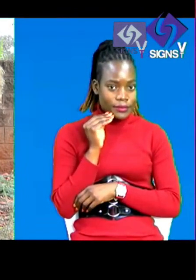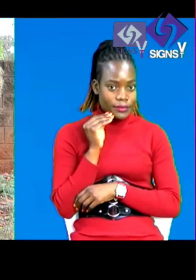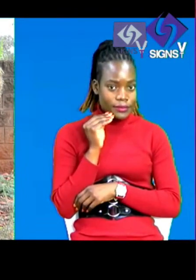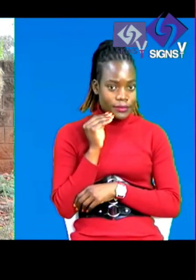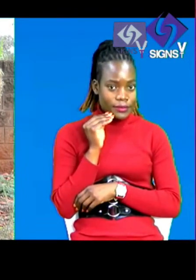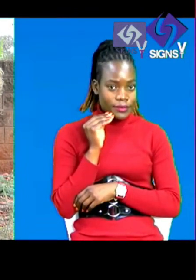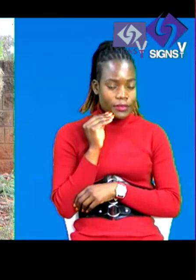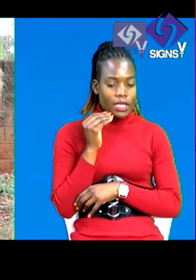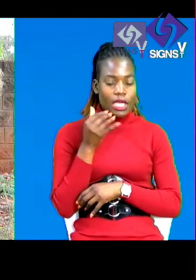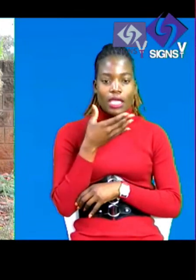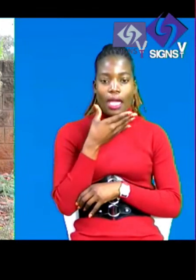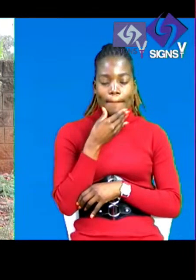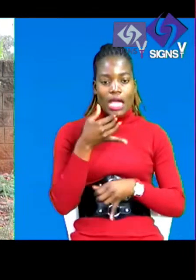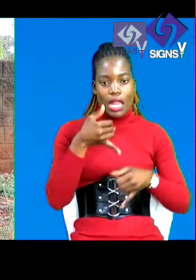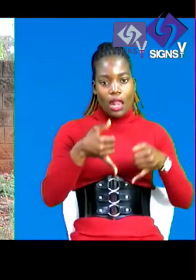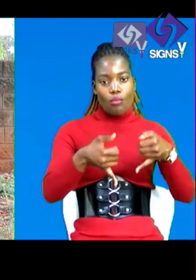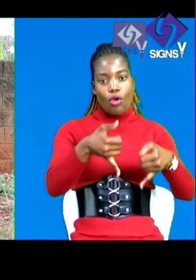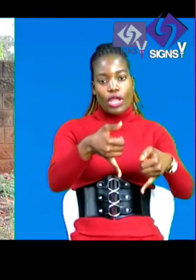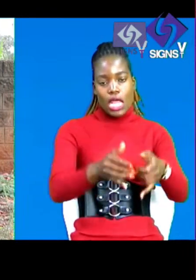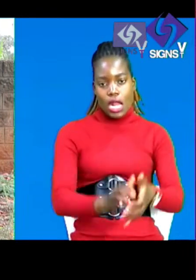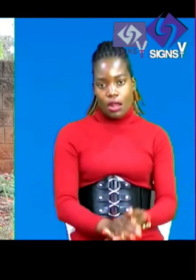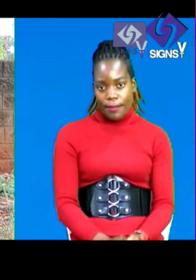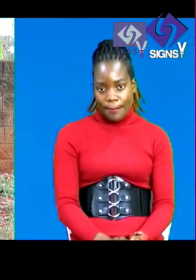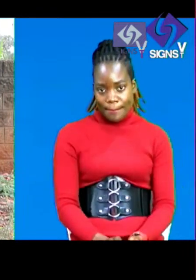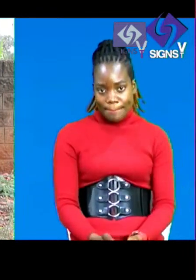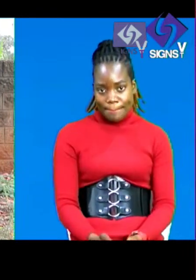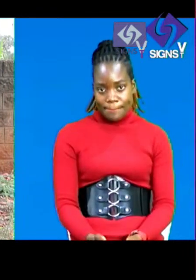male model?